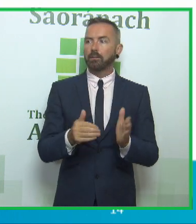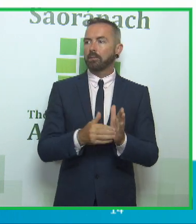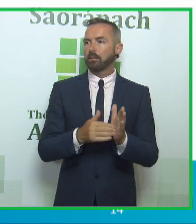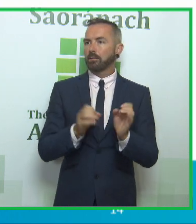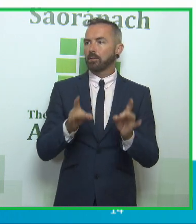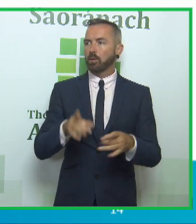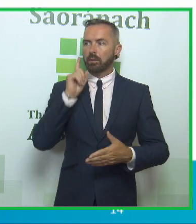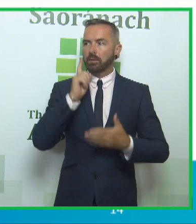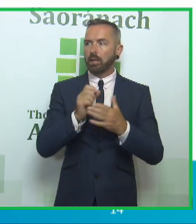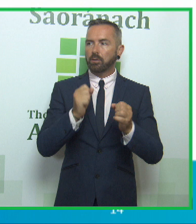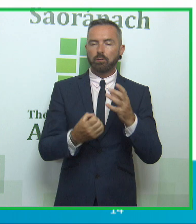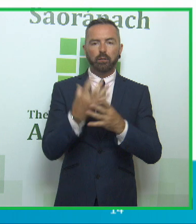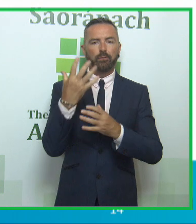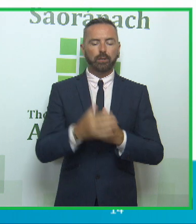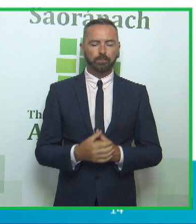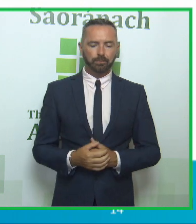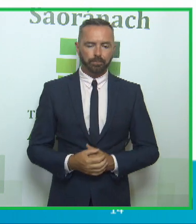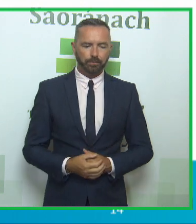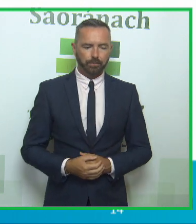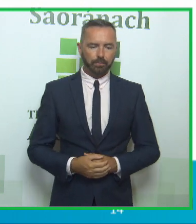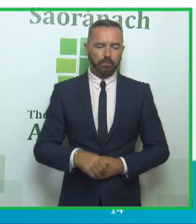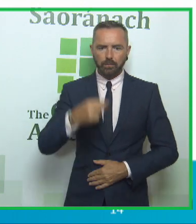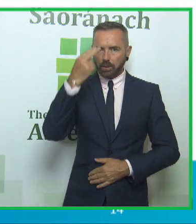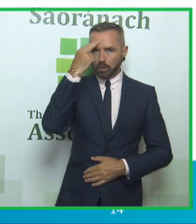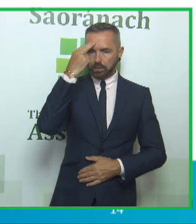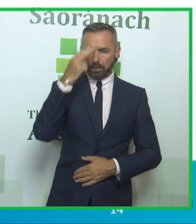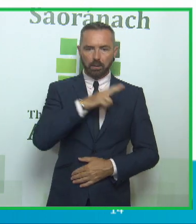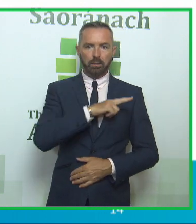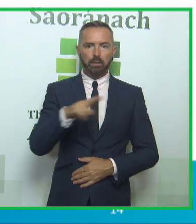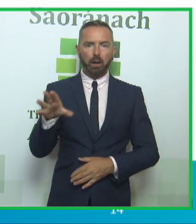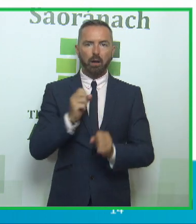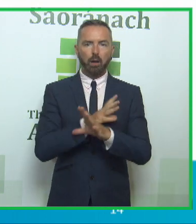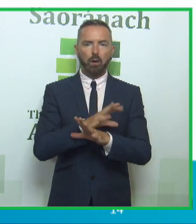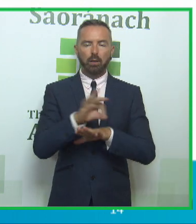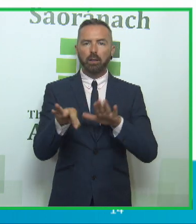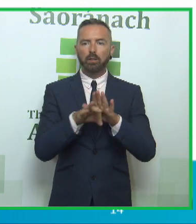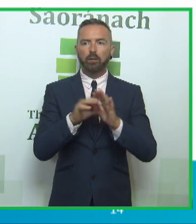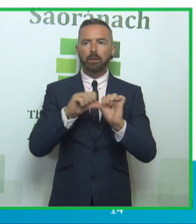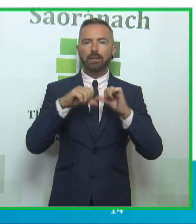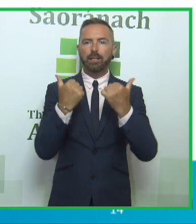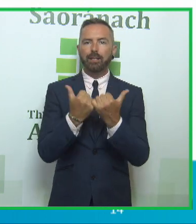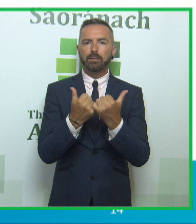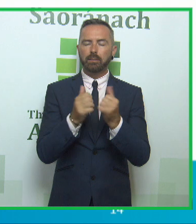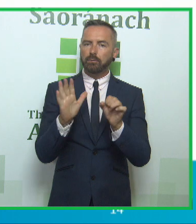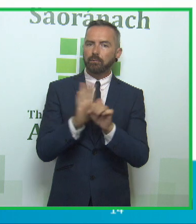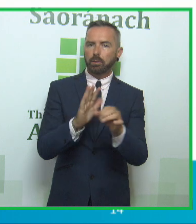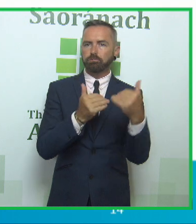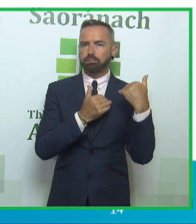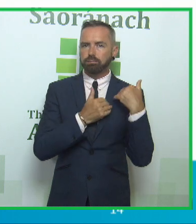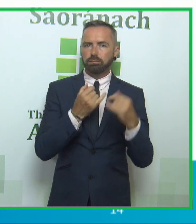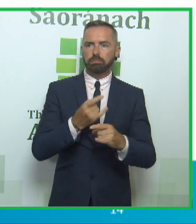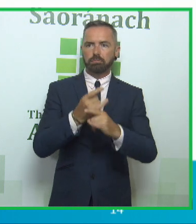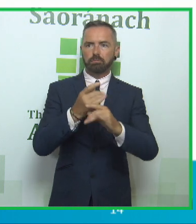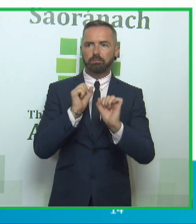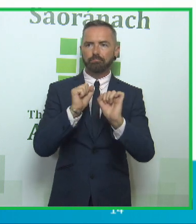recovery. So understanding that while not all government agencies have a responsibility to health